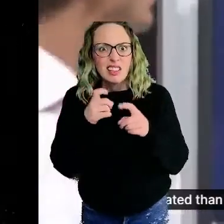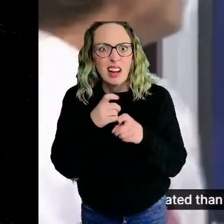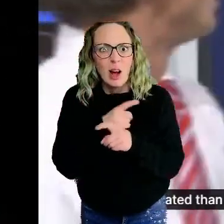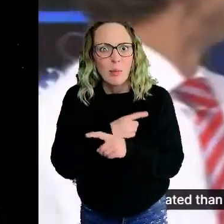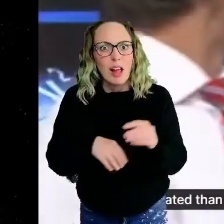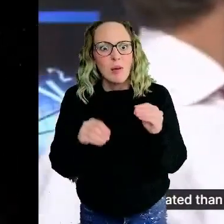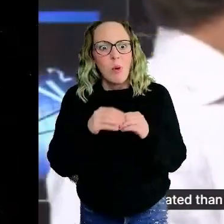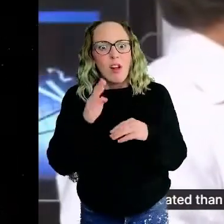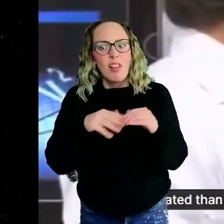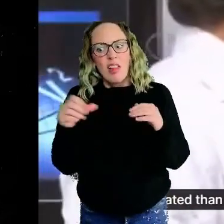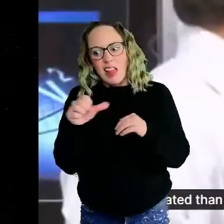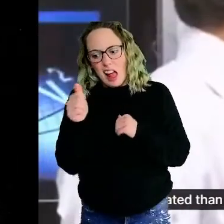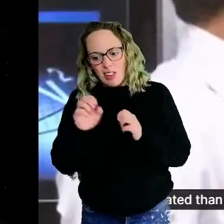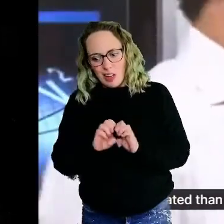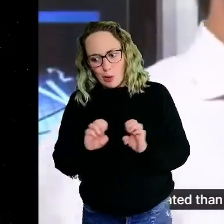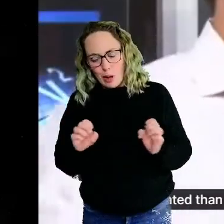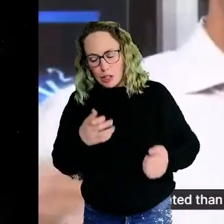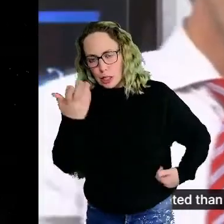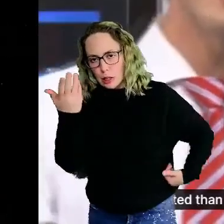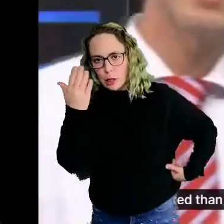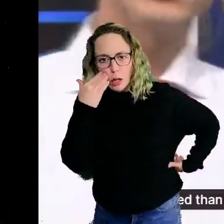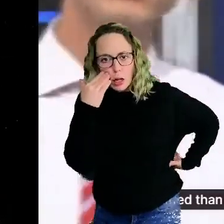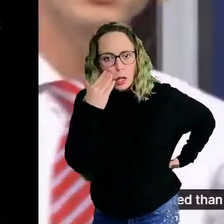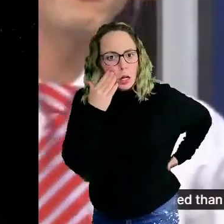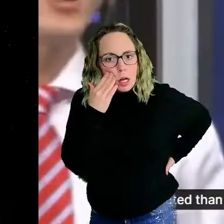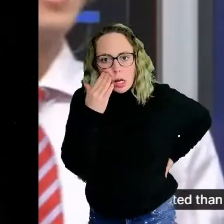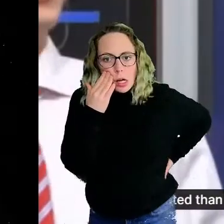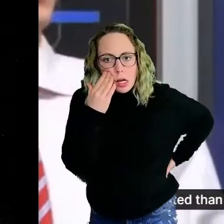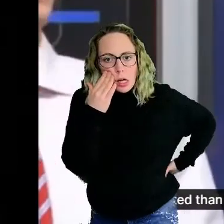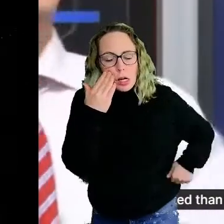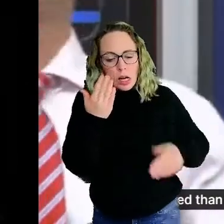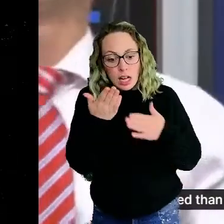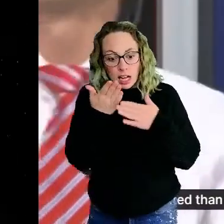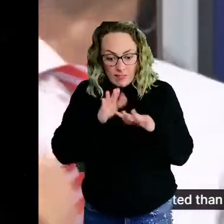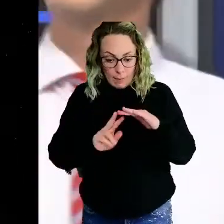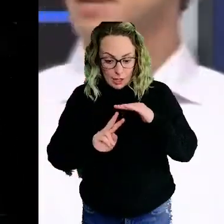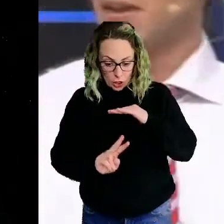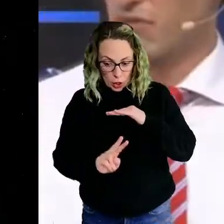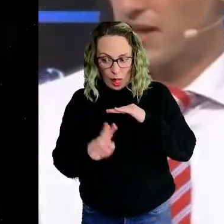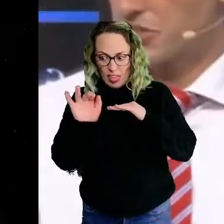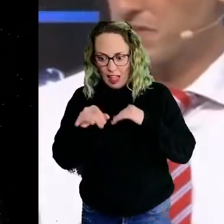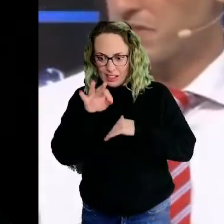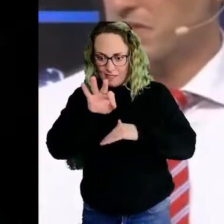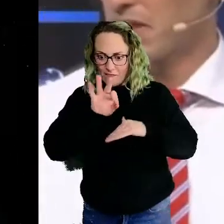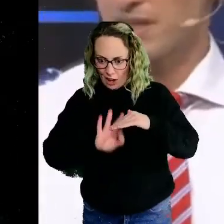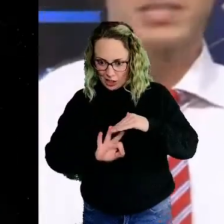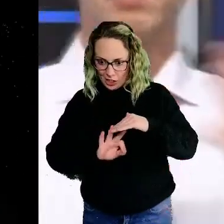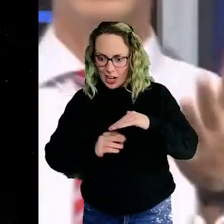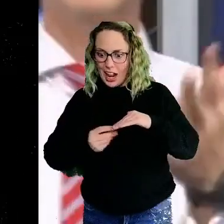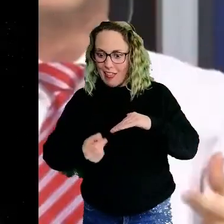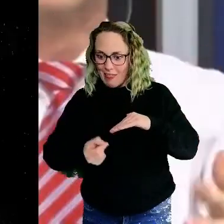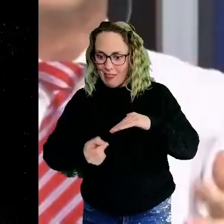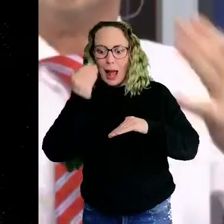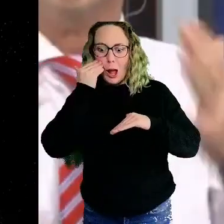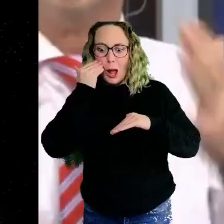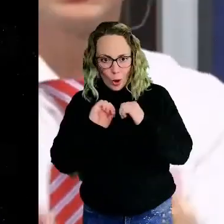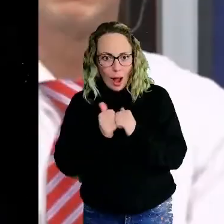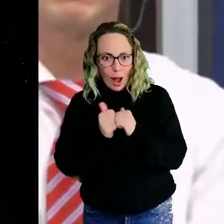one. Oh, it's divided by 2. It's a fraction. And I know how to eliminate fractions. I